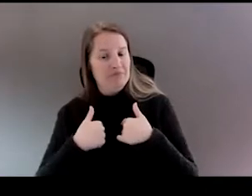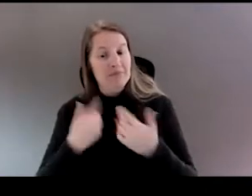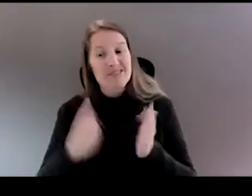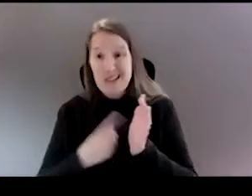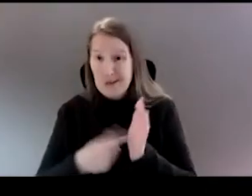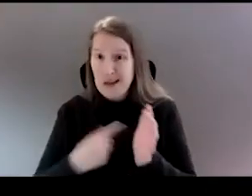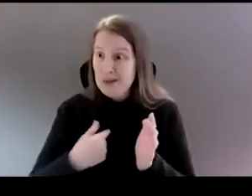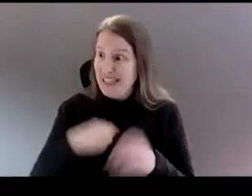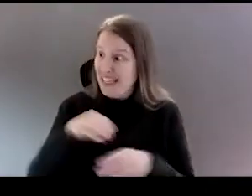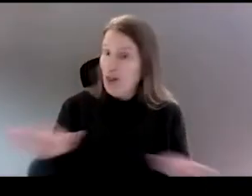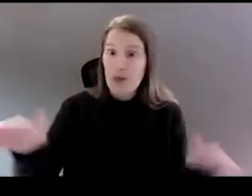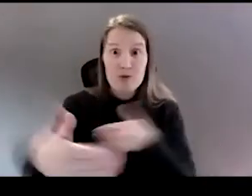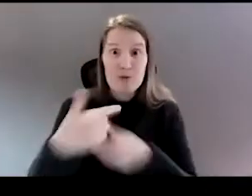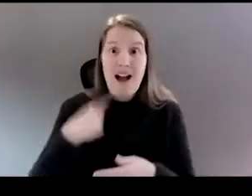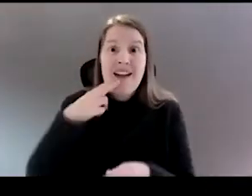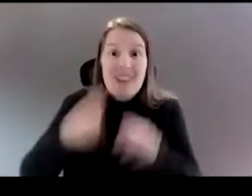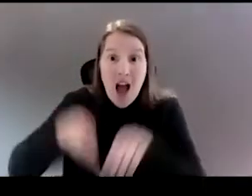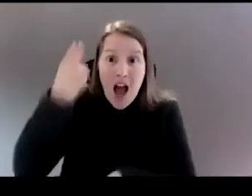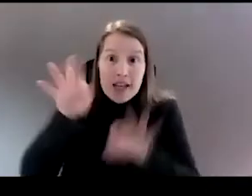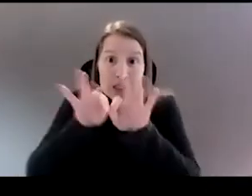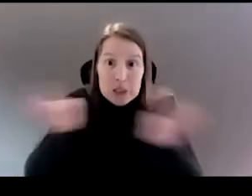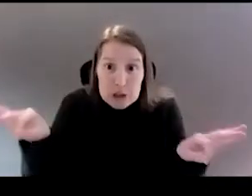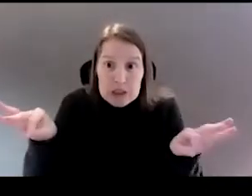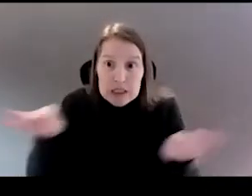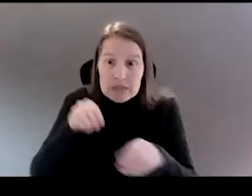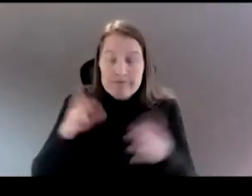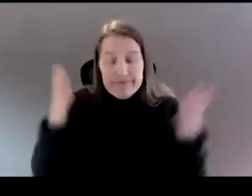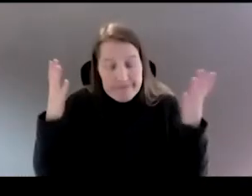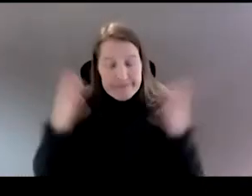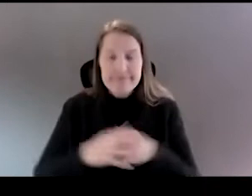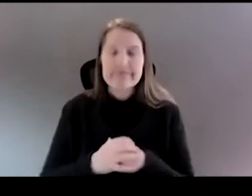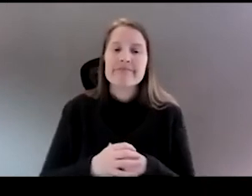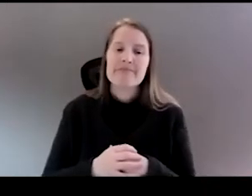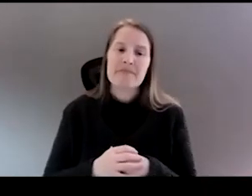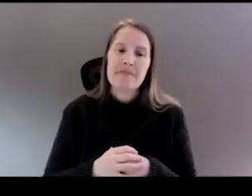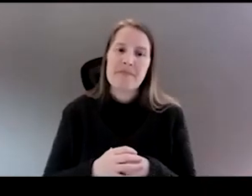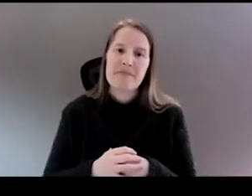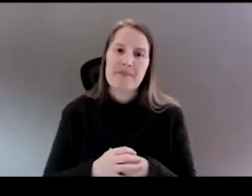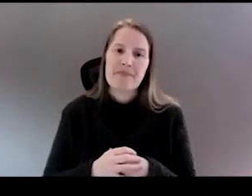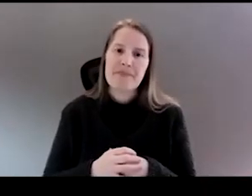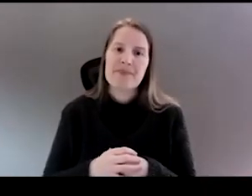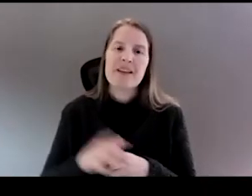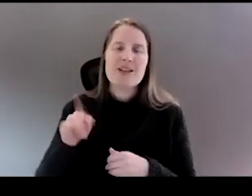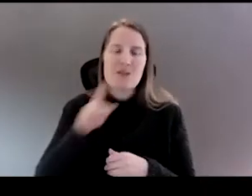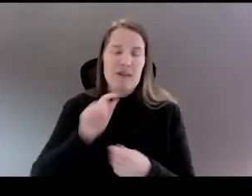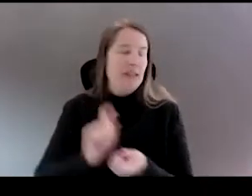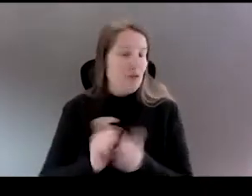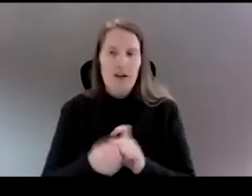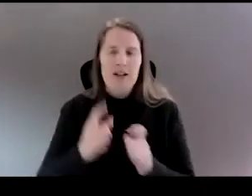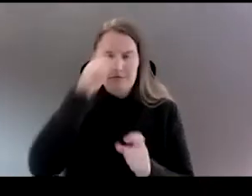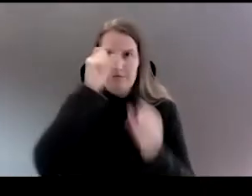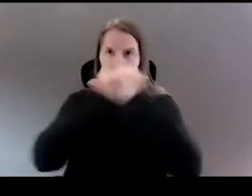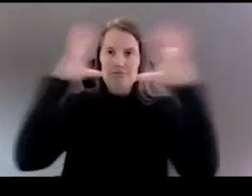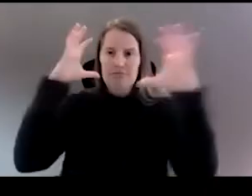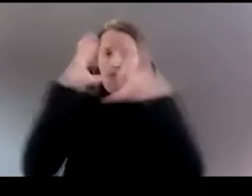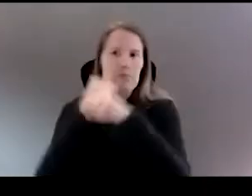highest, science terminal degree in the room. And it really shatters perceptions. And it's been